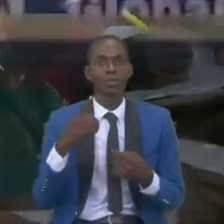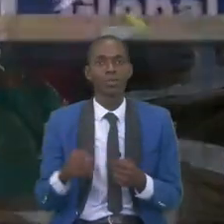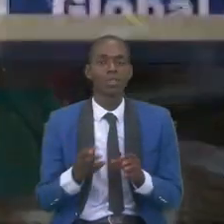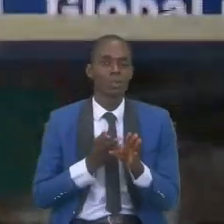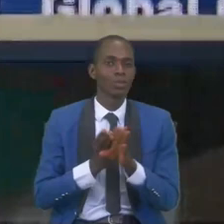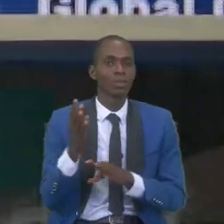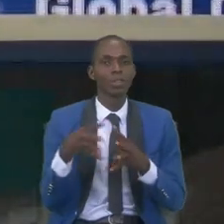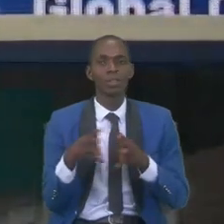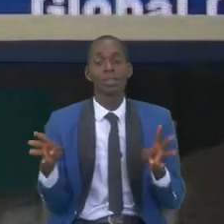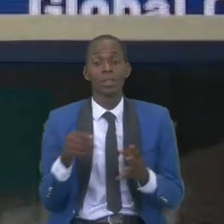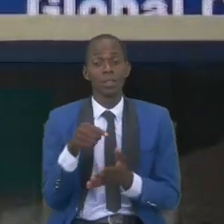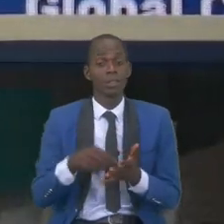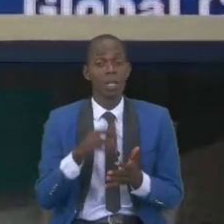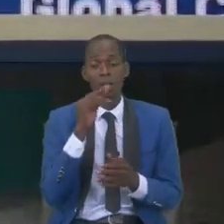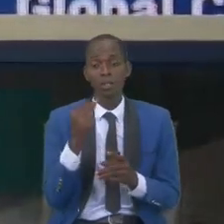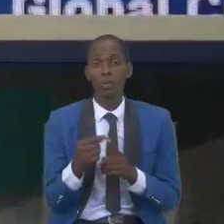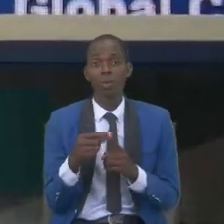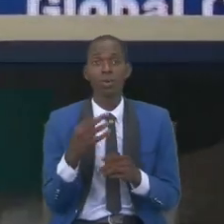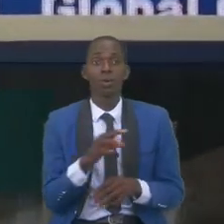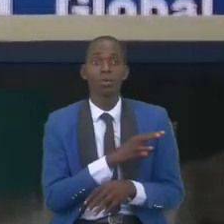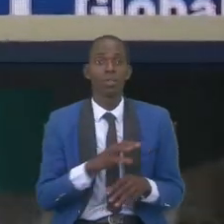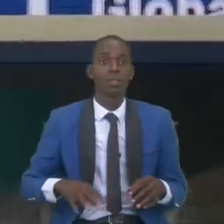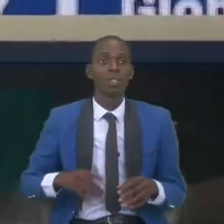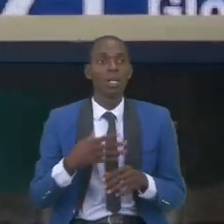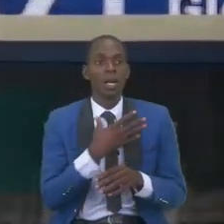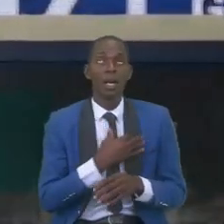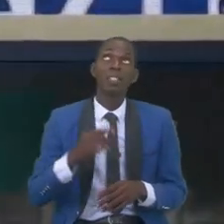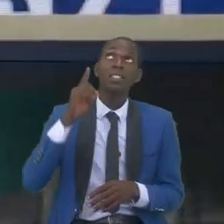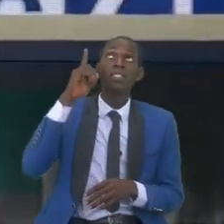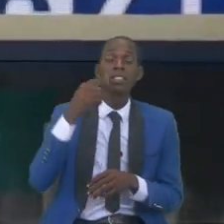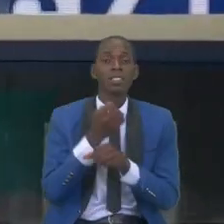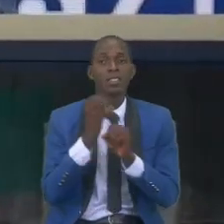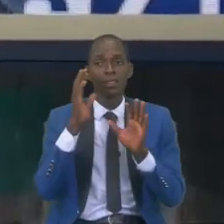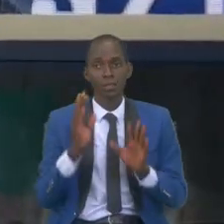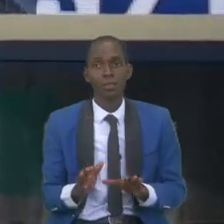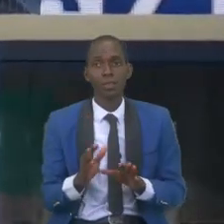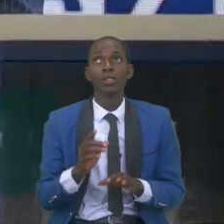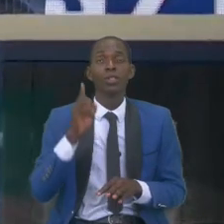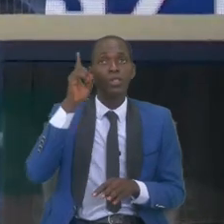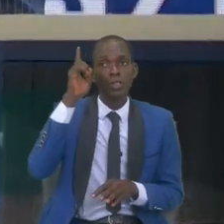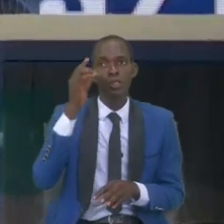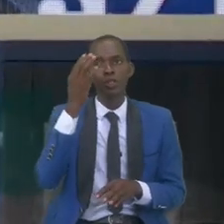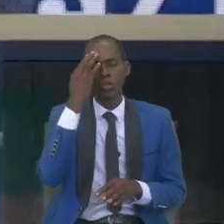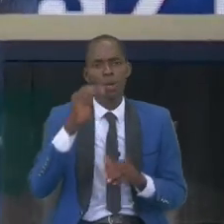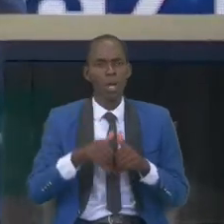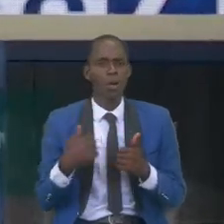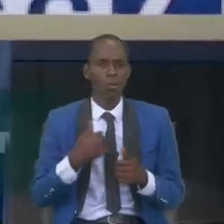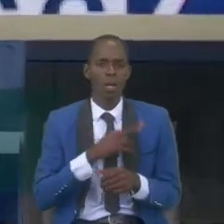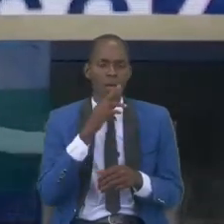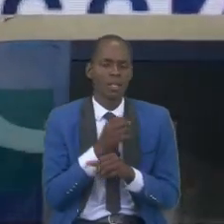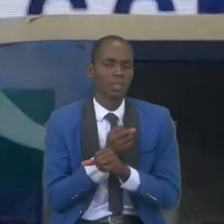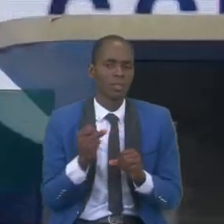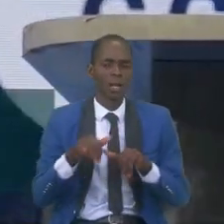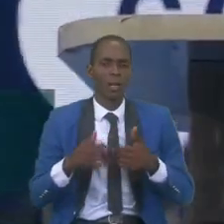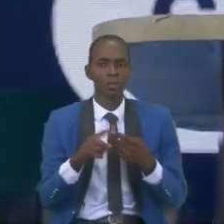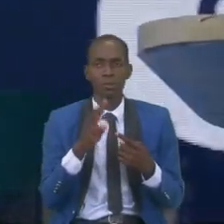the words of Jesus. And he, the Savior, he knows those who are saved. He knows how to be saved. And Jesus,